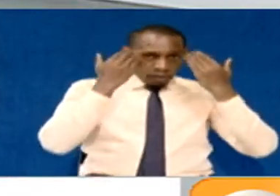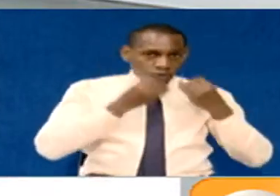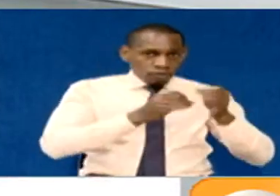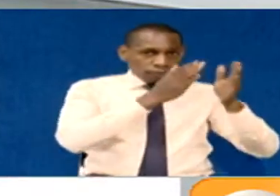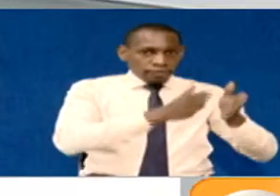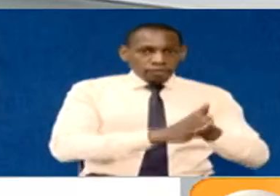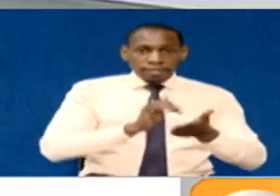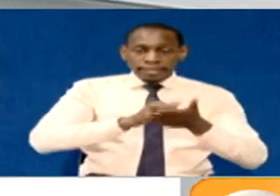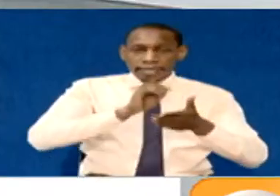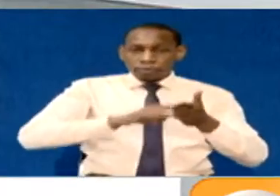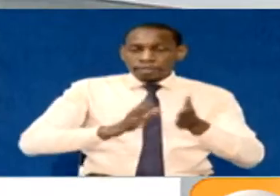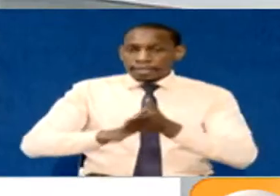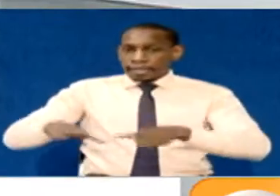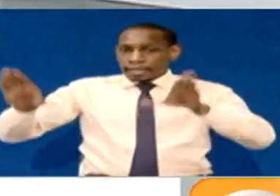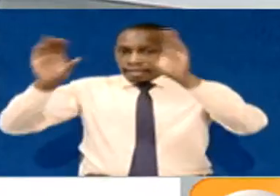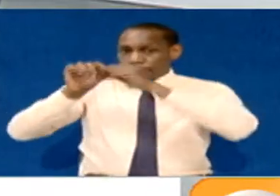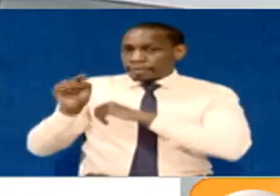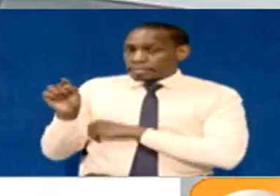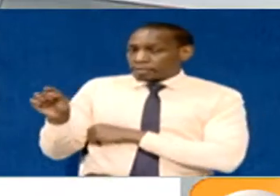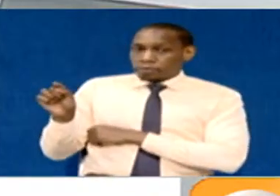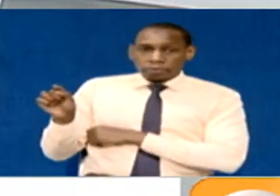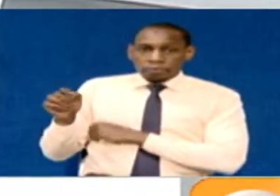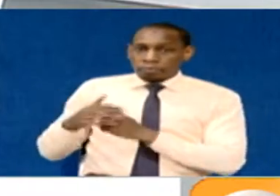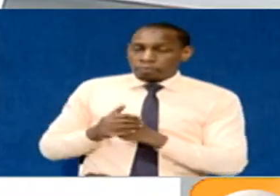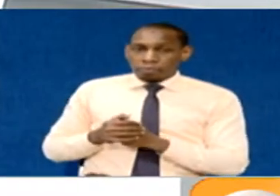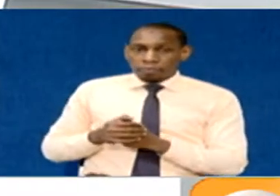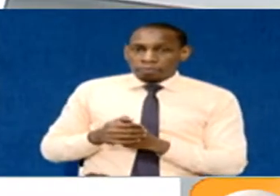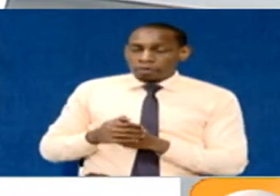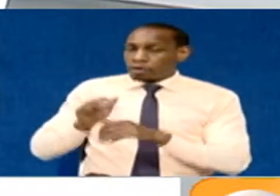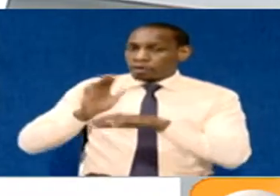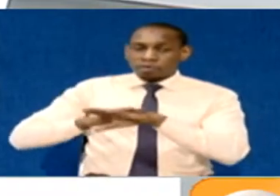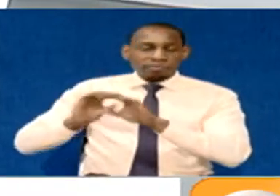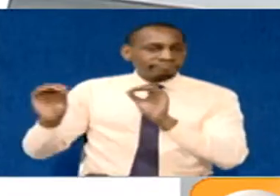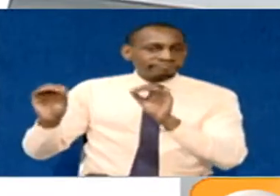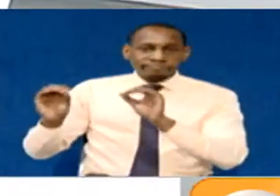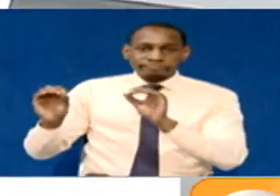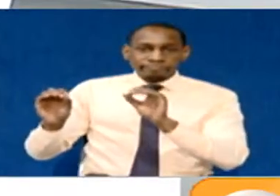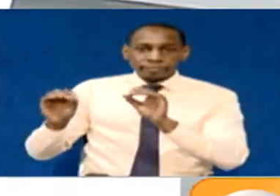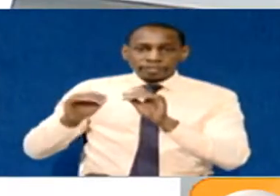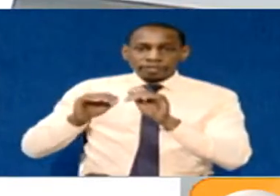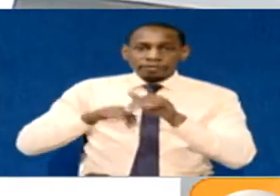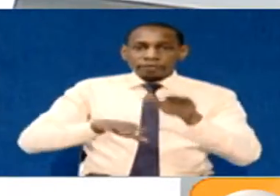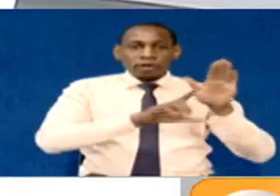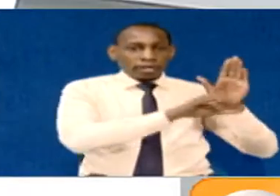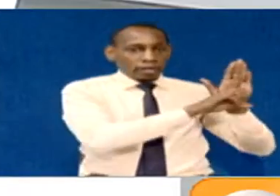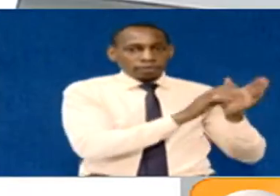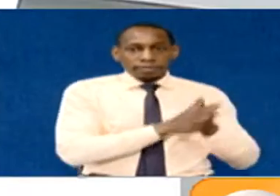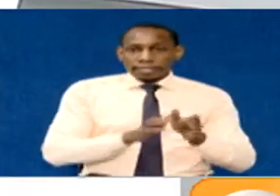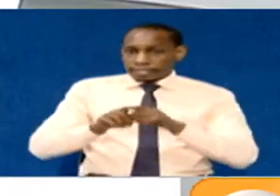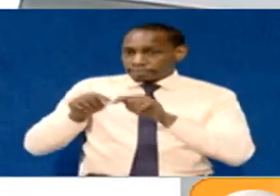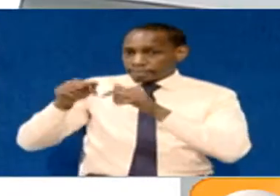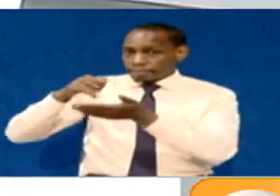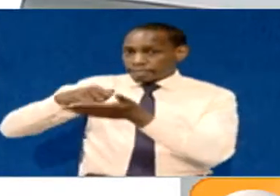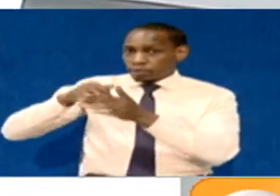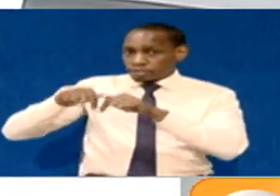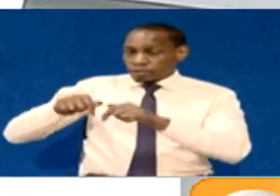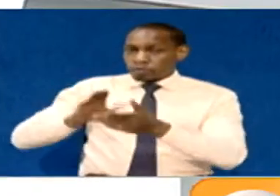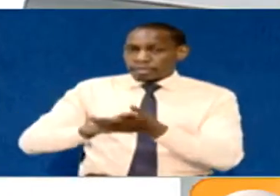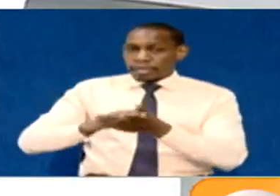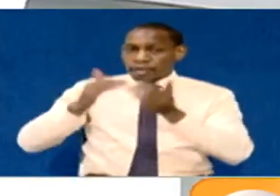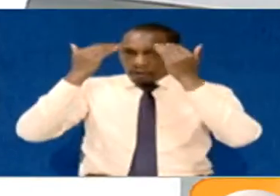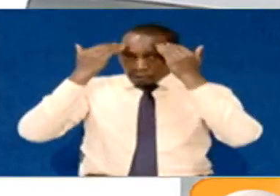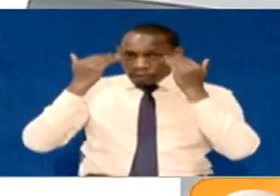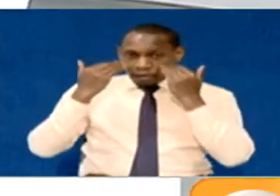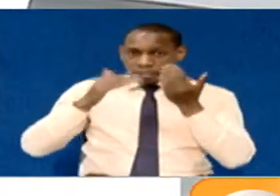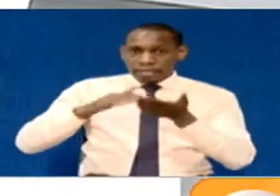president has not been good with the law. including today, by the way, the court